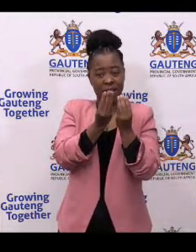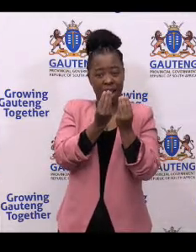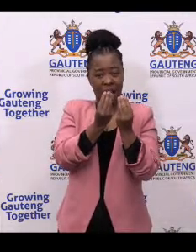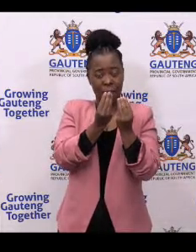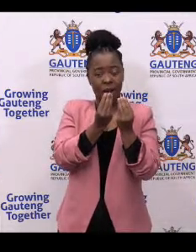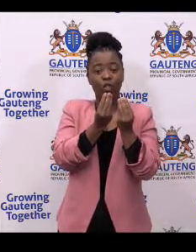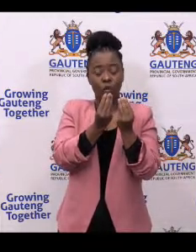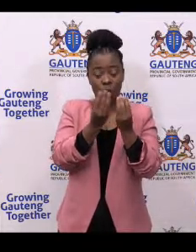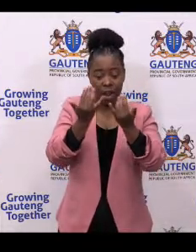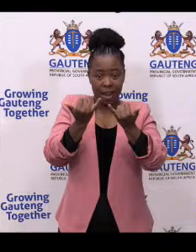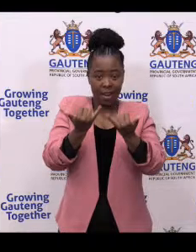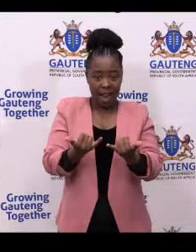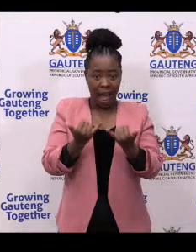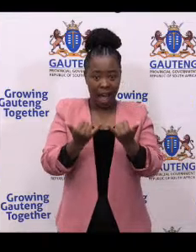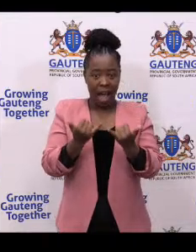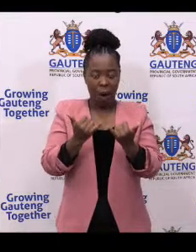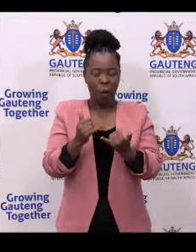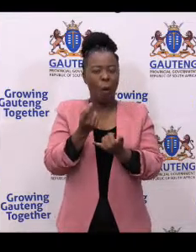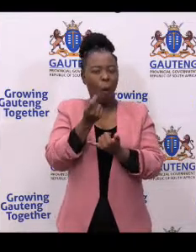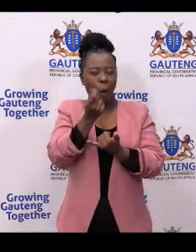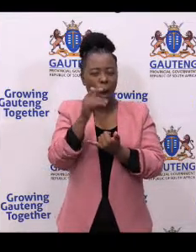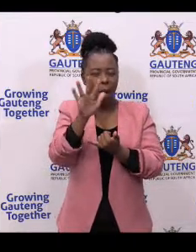the current rate, we are almost at